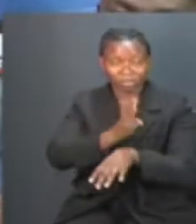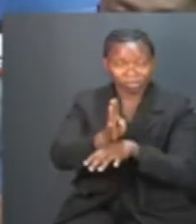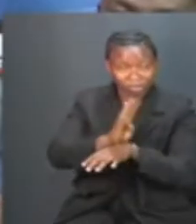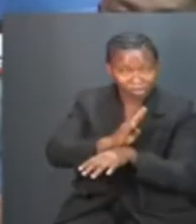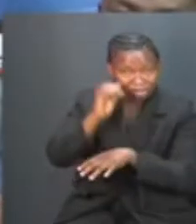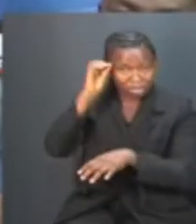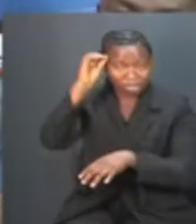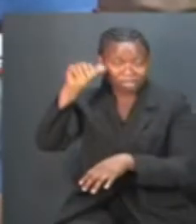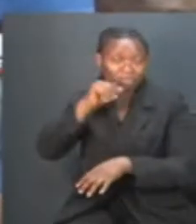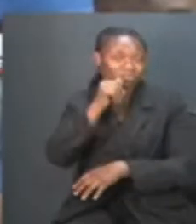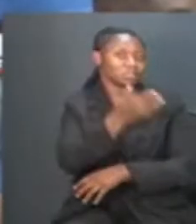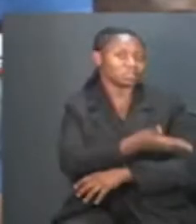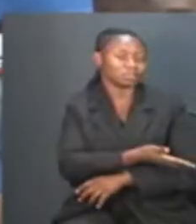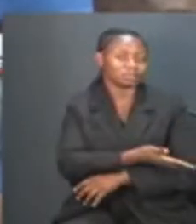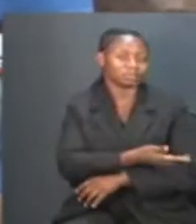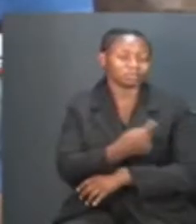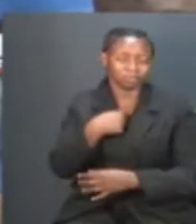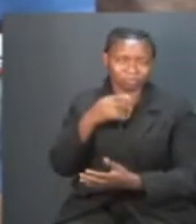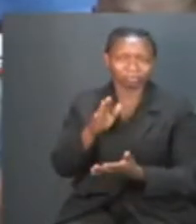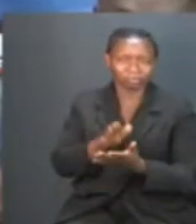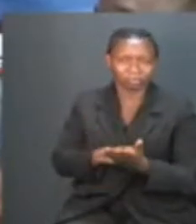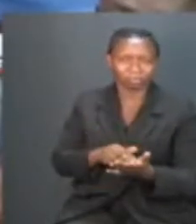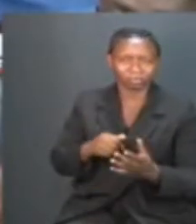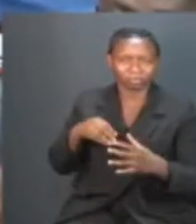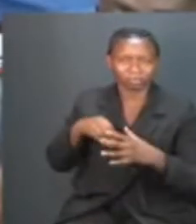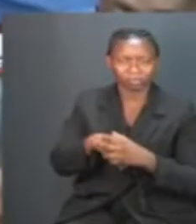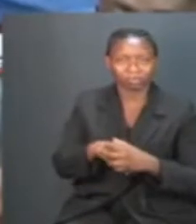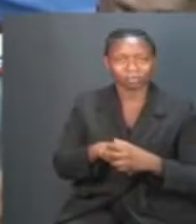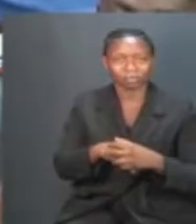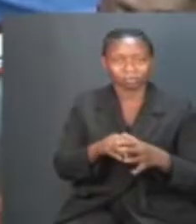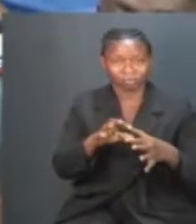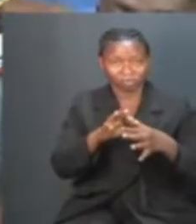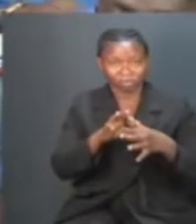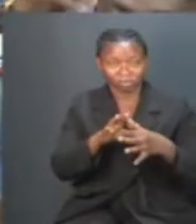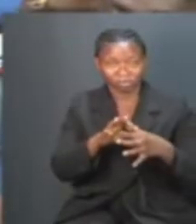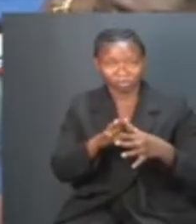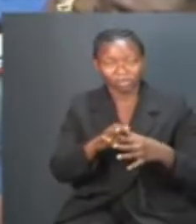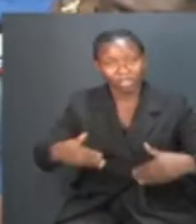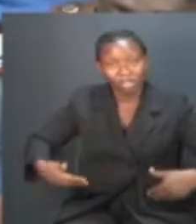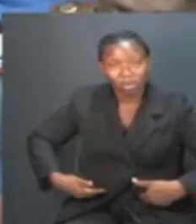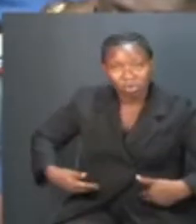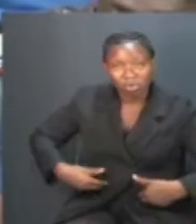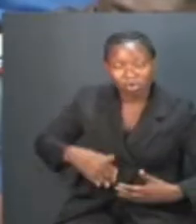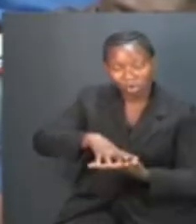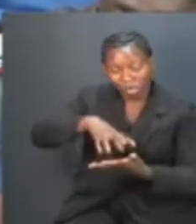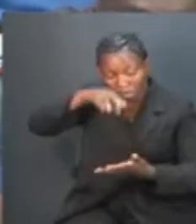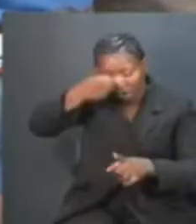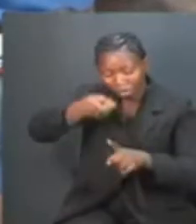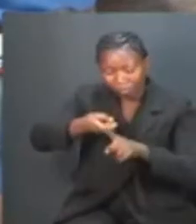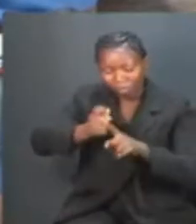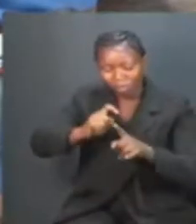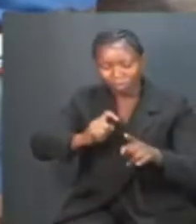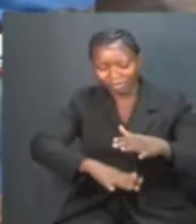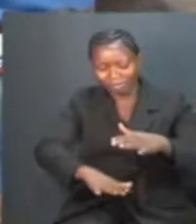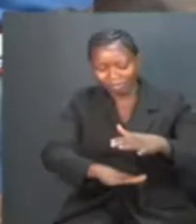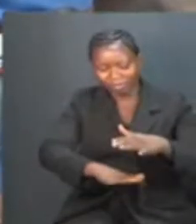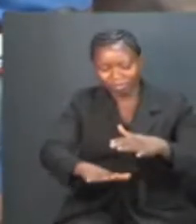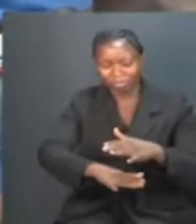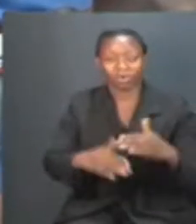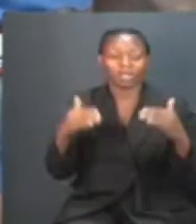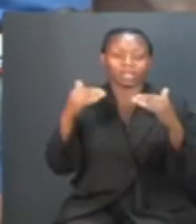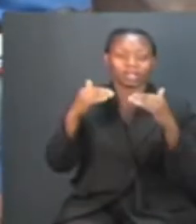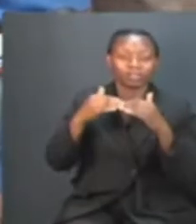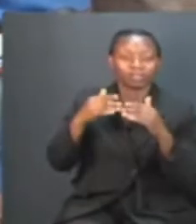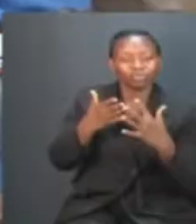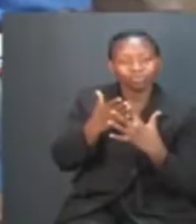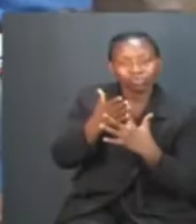is not there. I believe that inculcating in our kids and our young learners, right from the basic education level through the